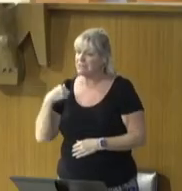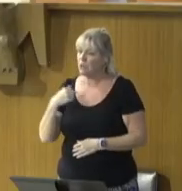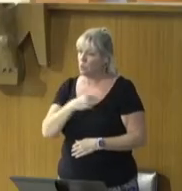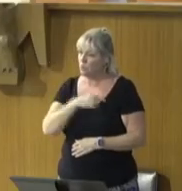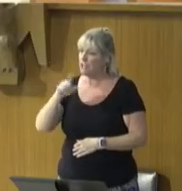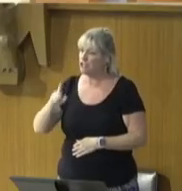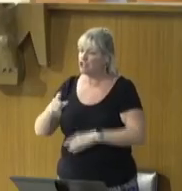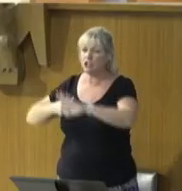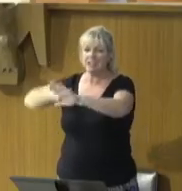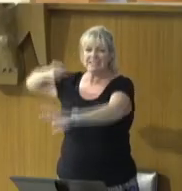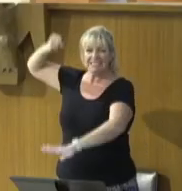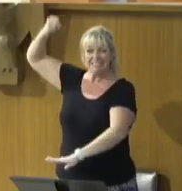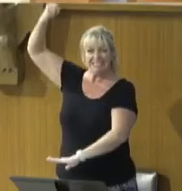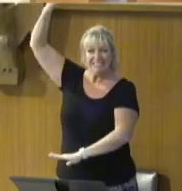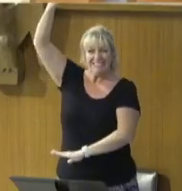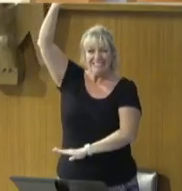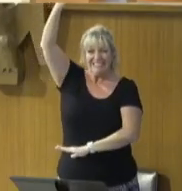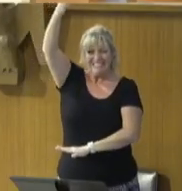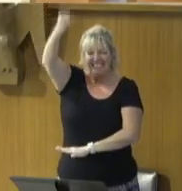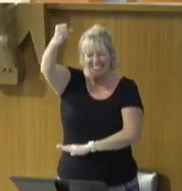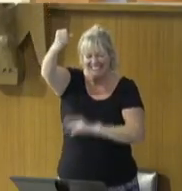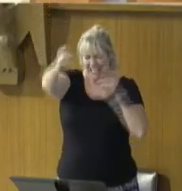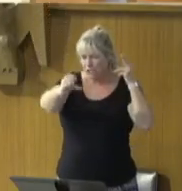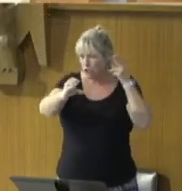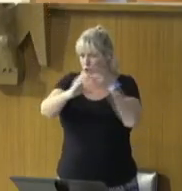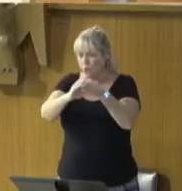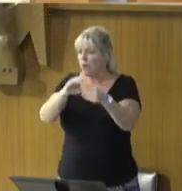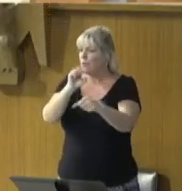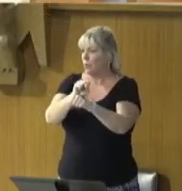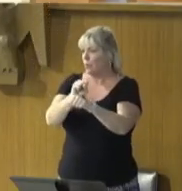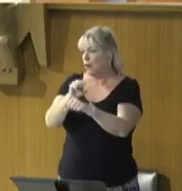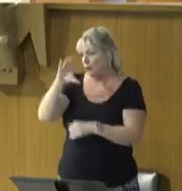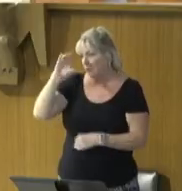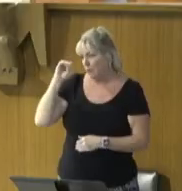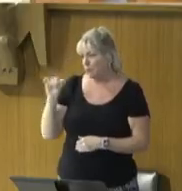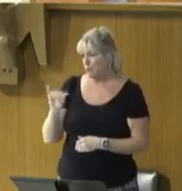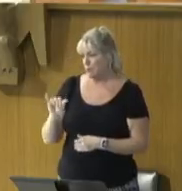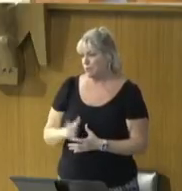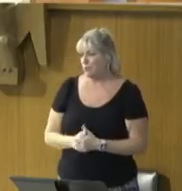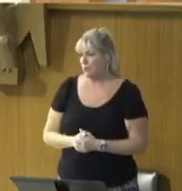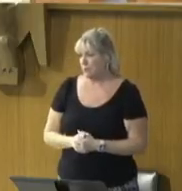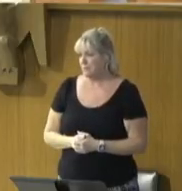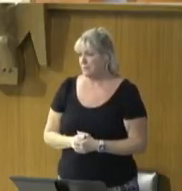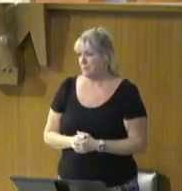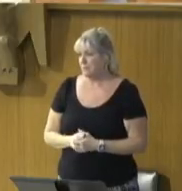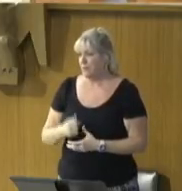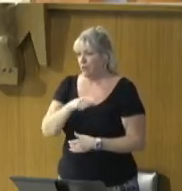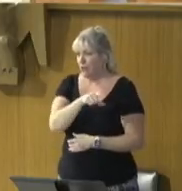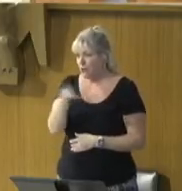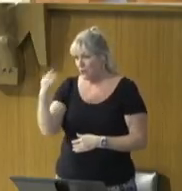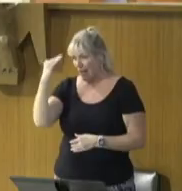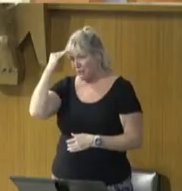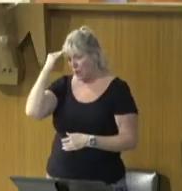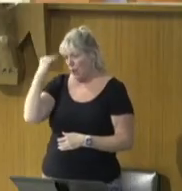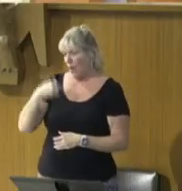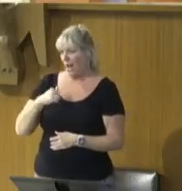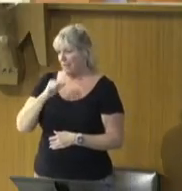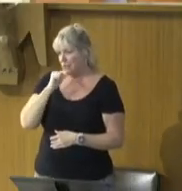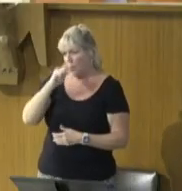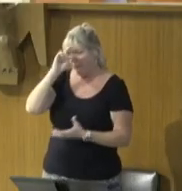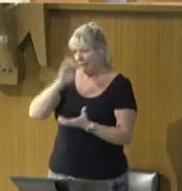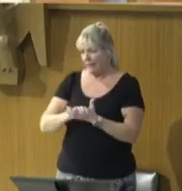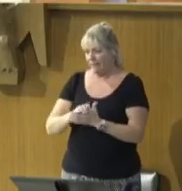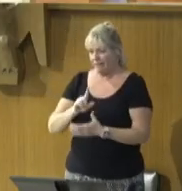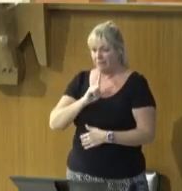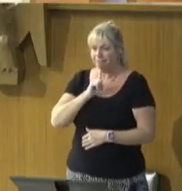the seas of chaos and join the work. You all know that I don't personally believe in a literal hell